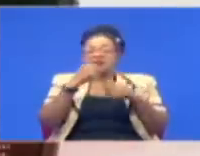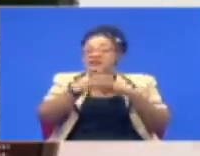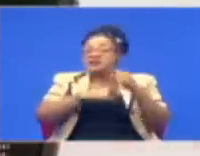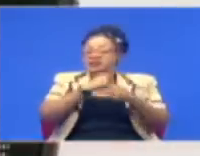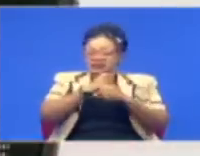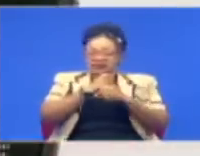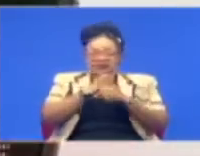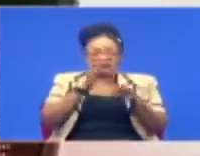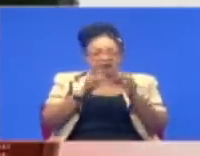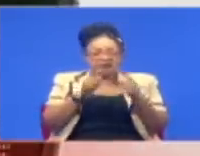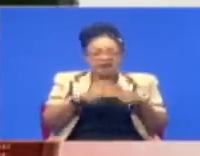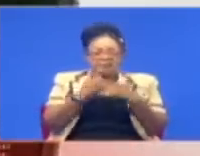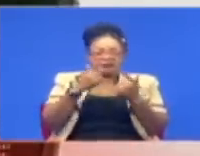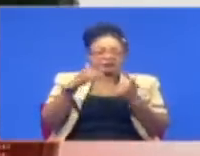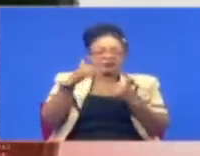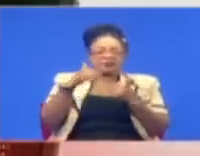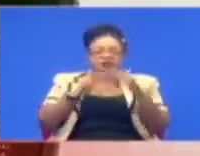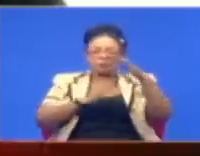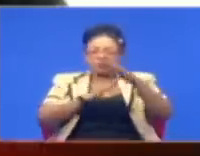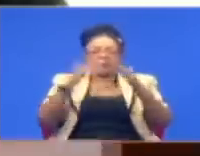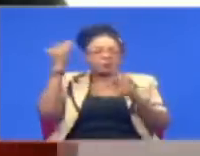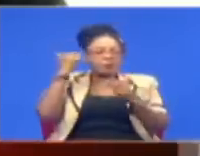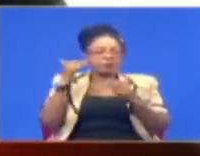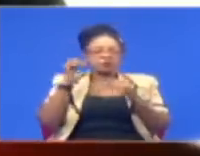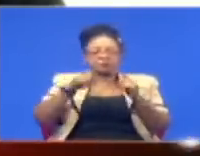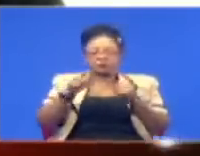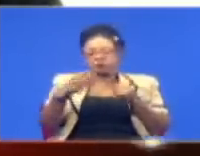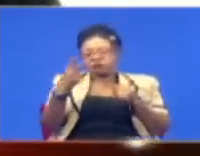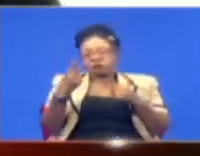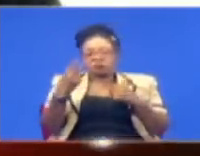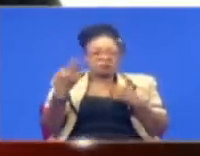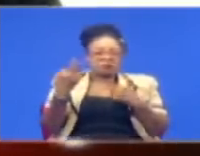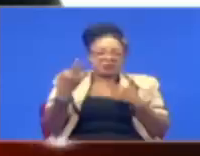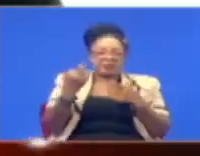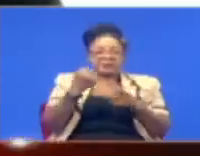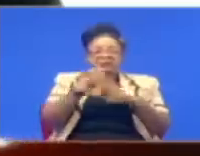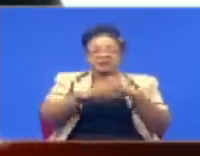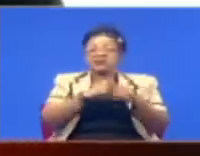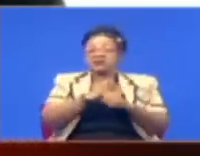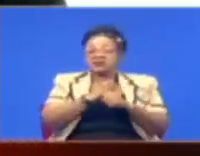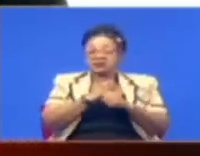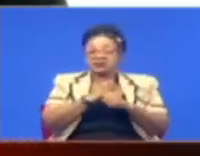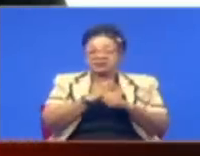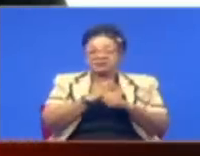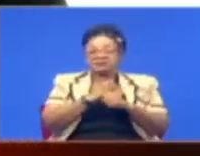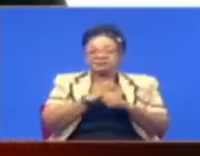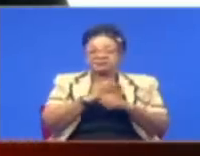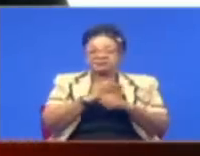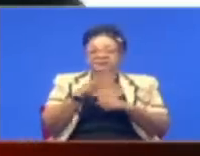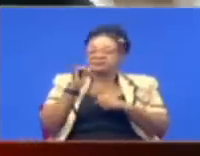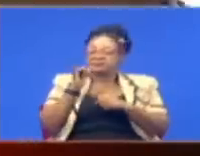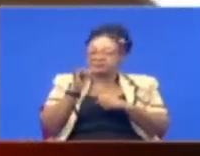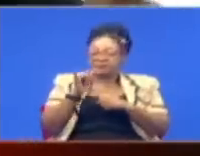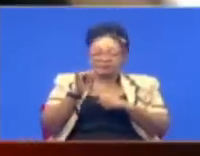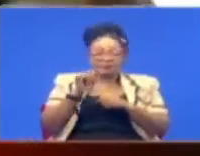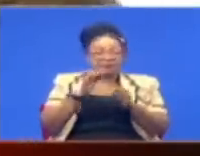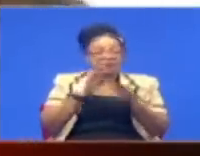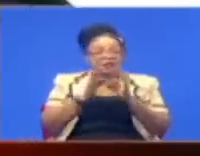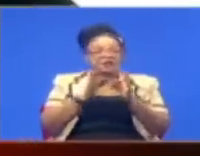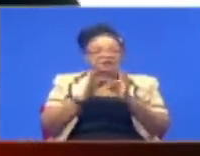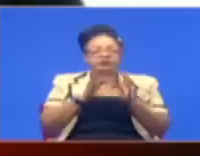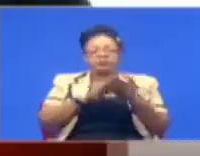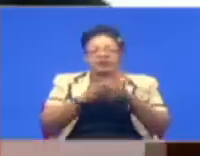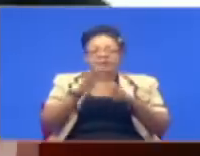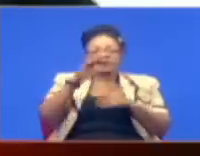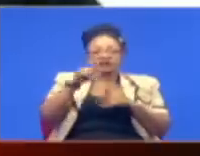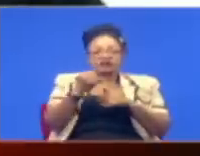take 2 or 3 years. So that must be an issue. If you become the